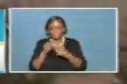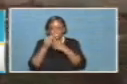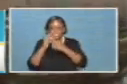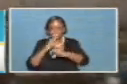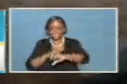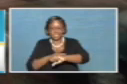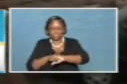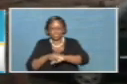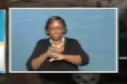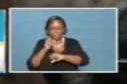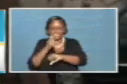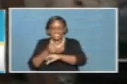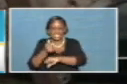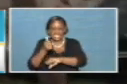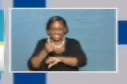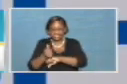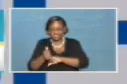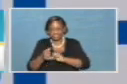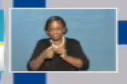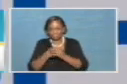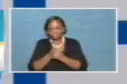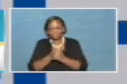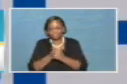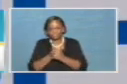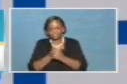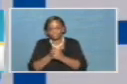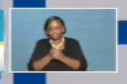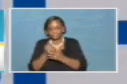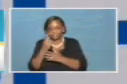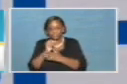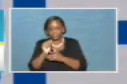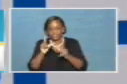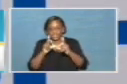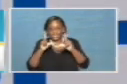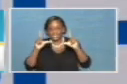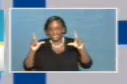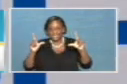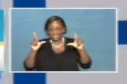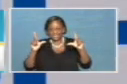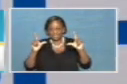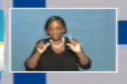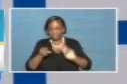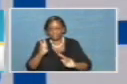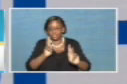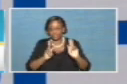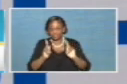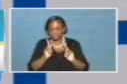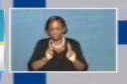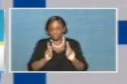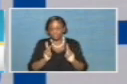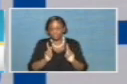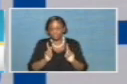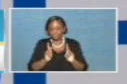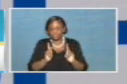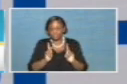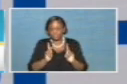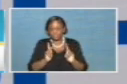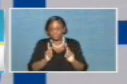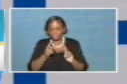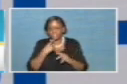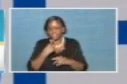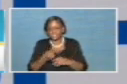the country's economic viability. The lines persons are also what we call